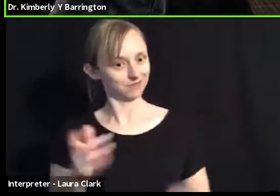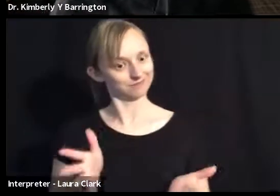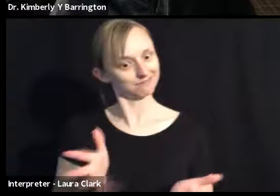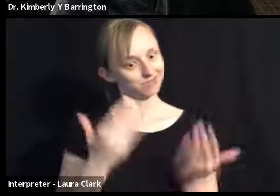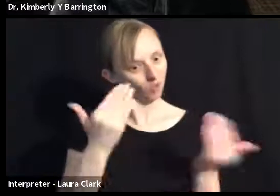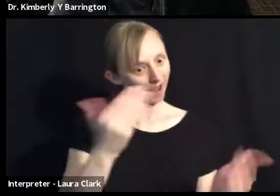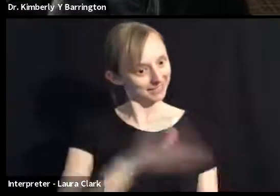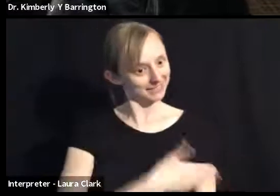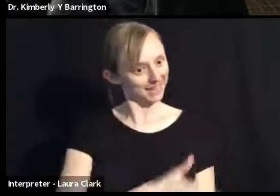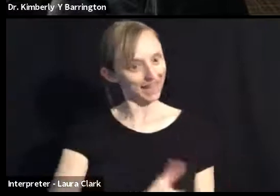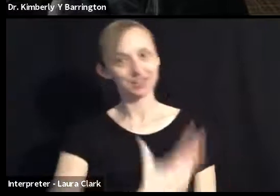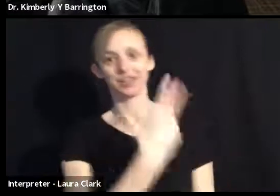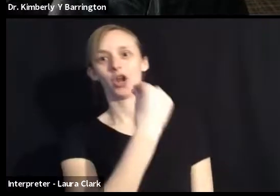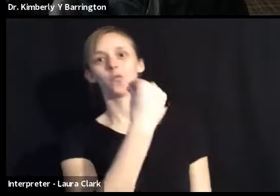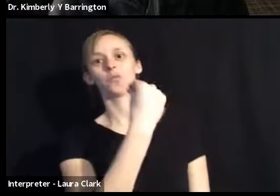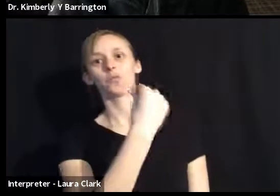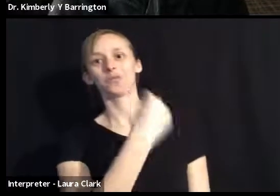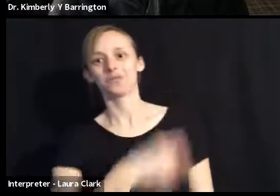Yep, not going to work today.